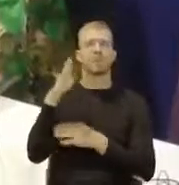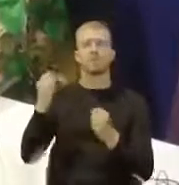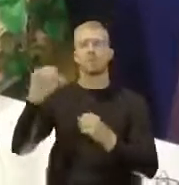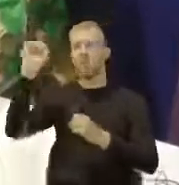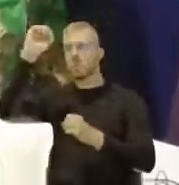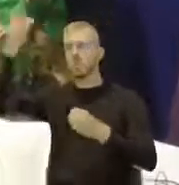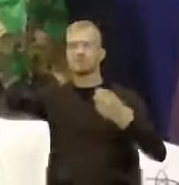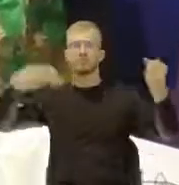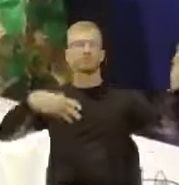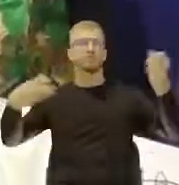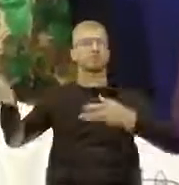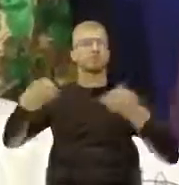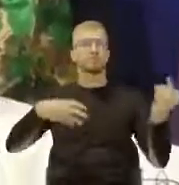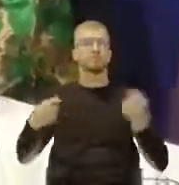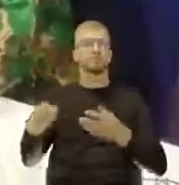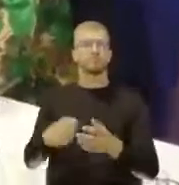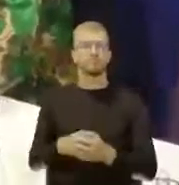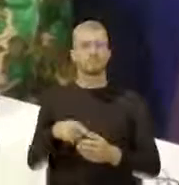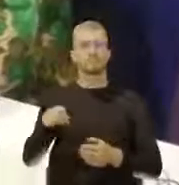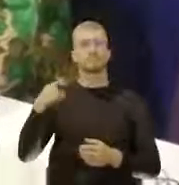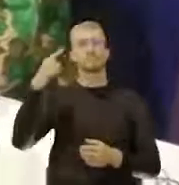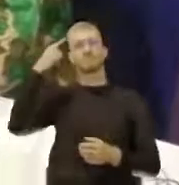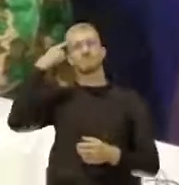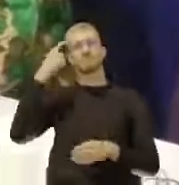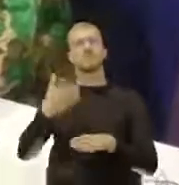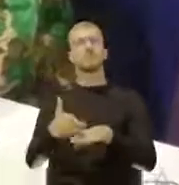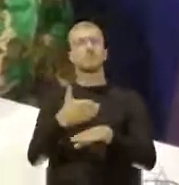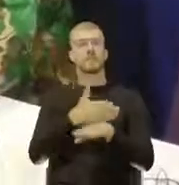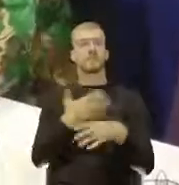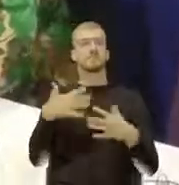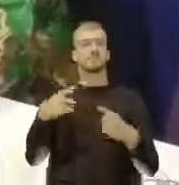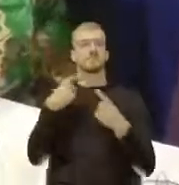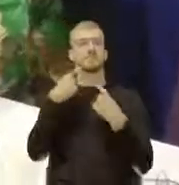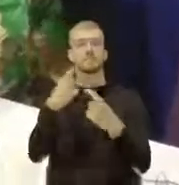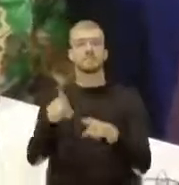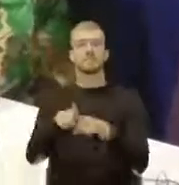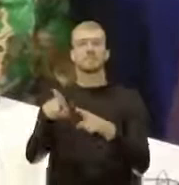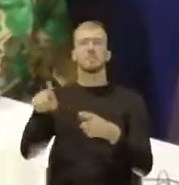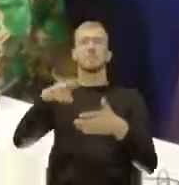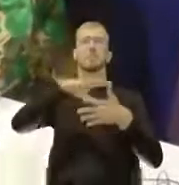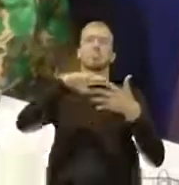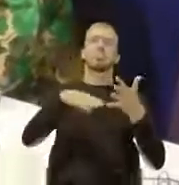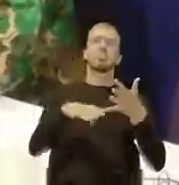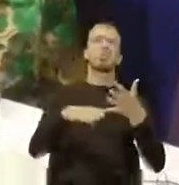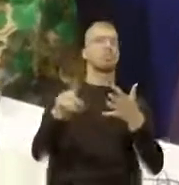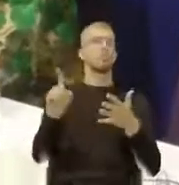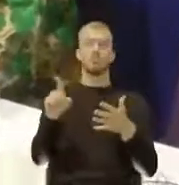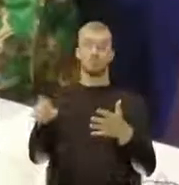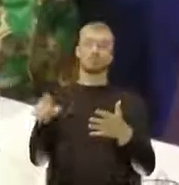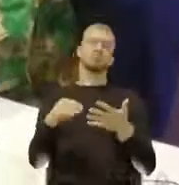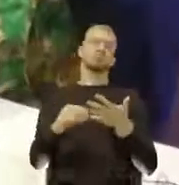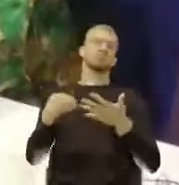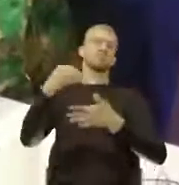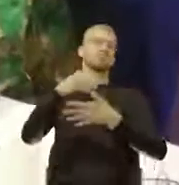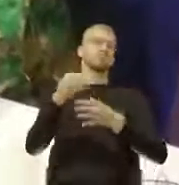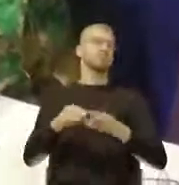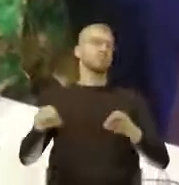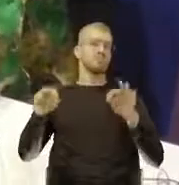crucial. And I think the fact that you do this again and again and institutionalize it is very